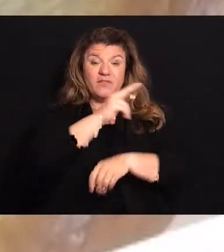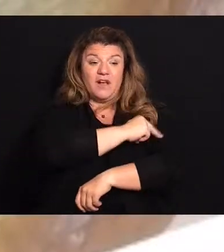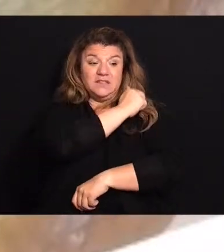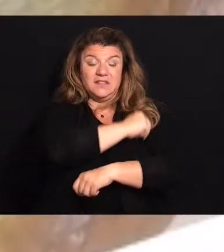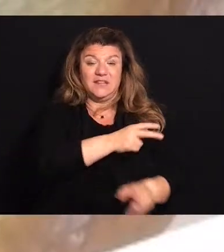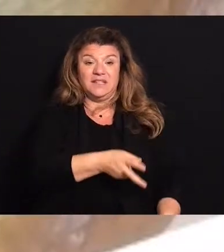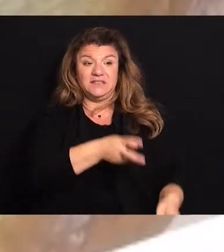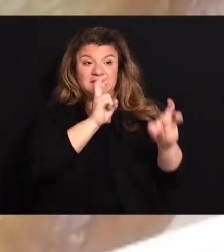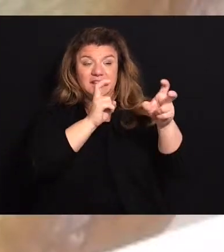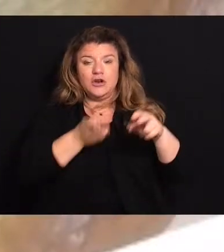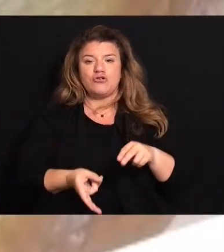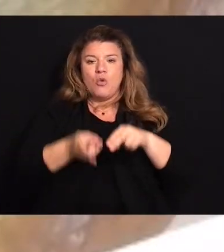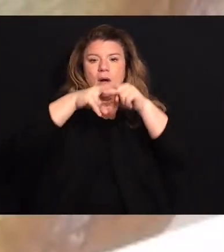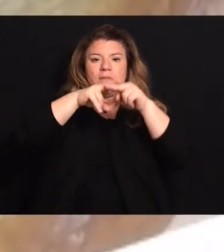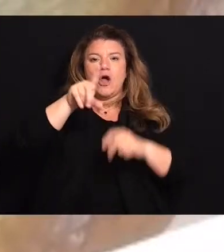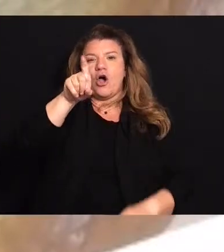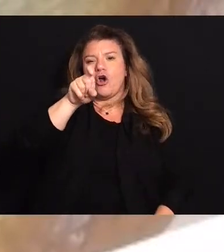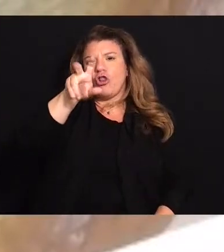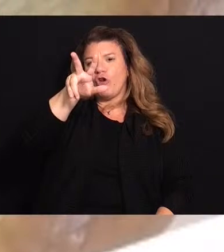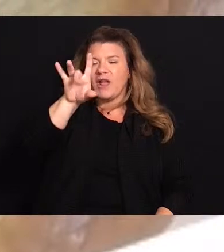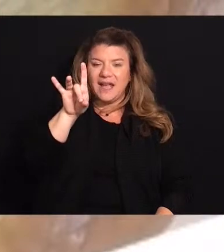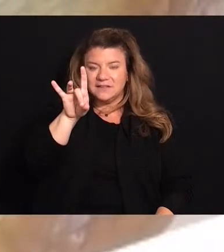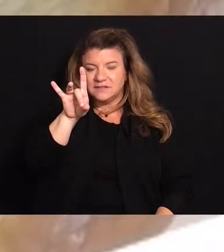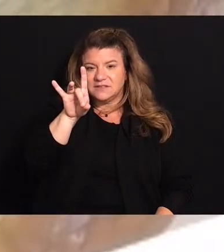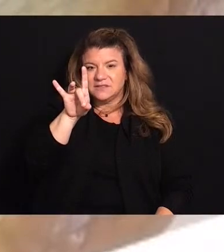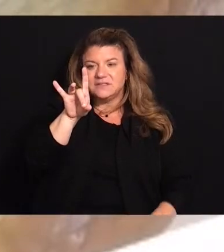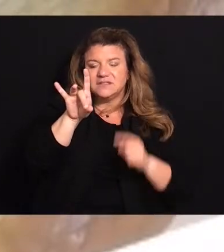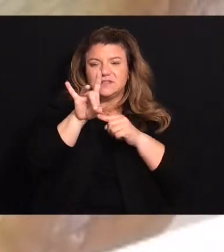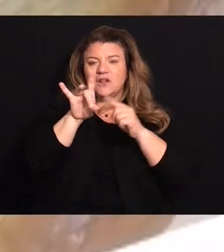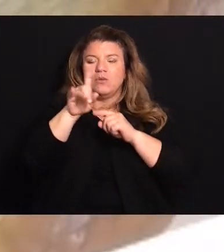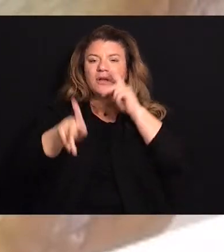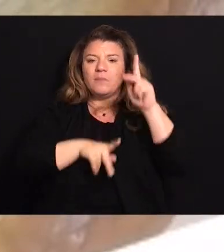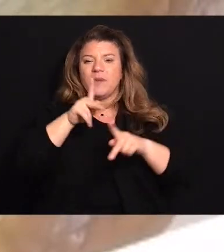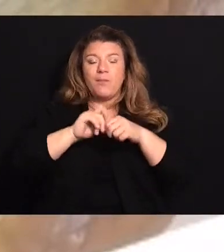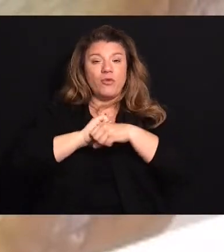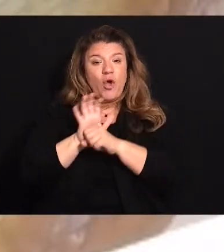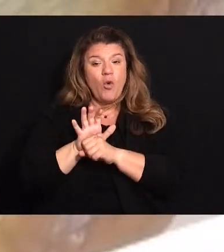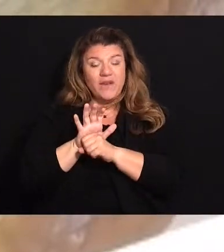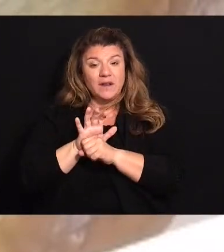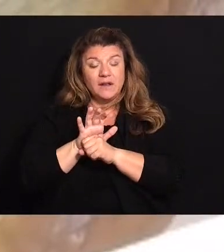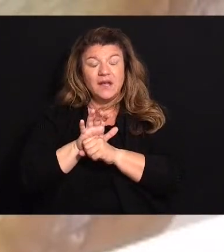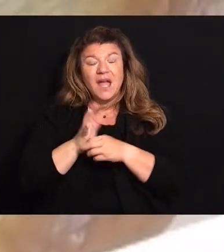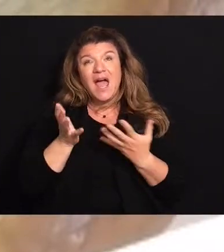to go up to about 138 with people with COVID, which is still